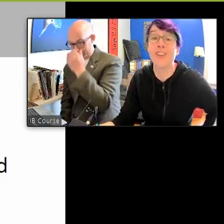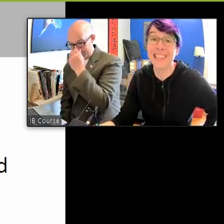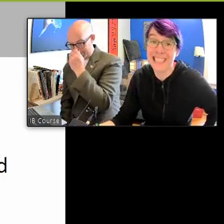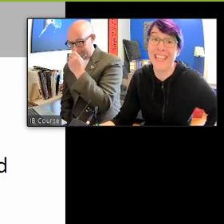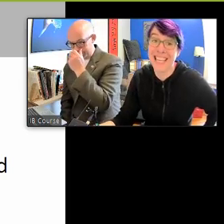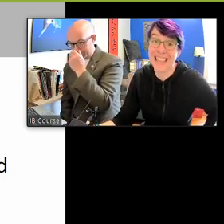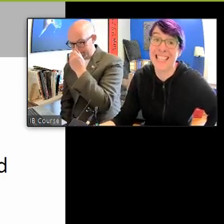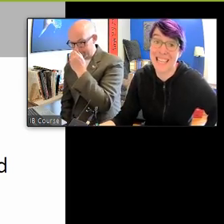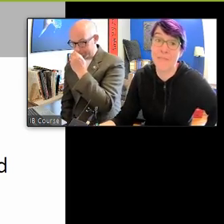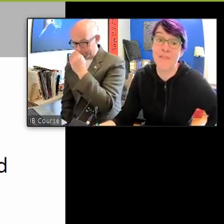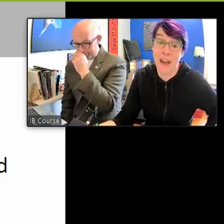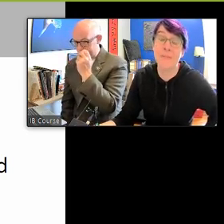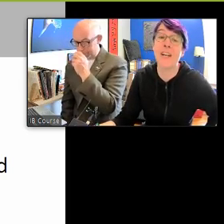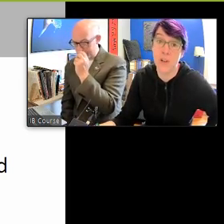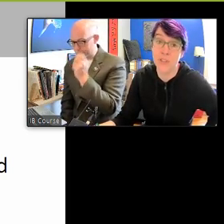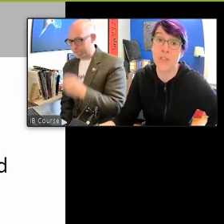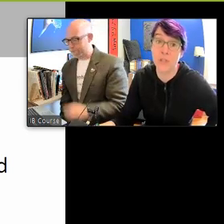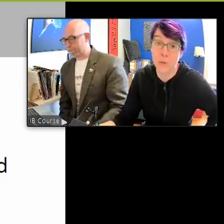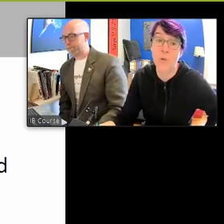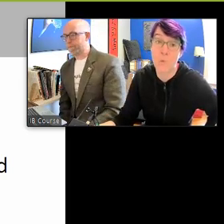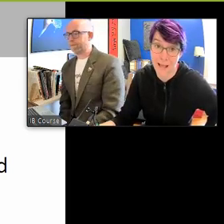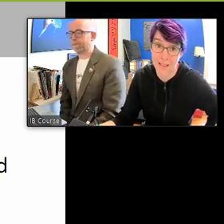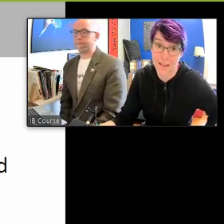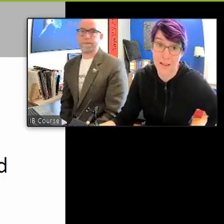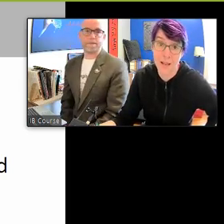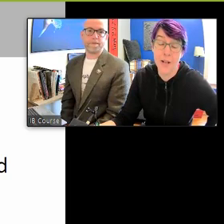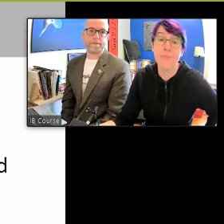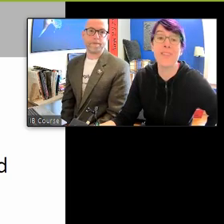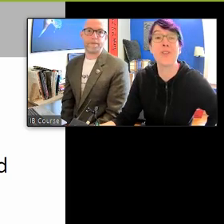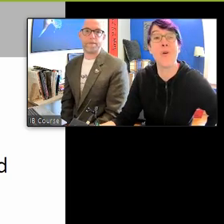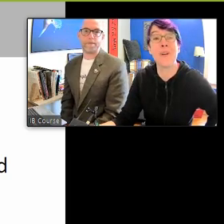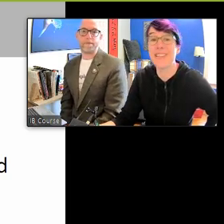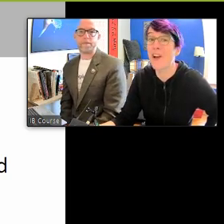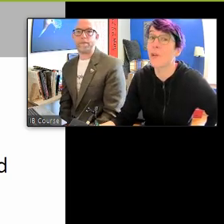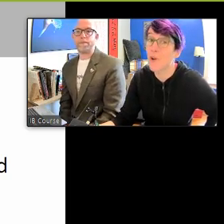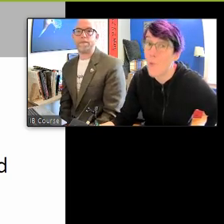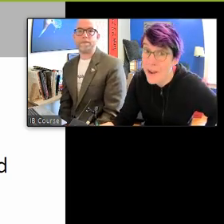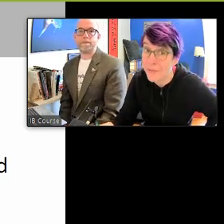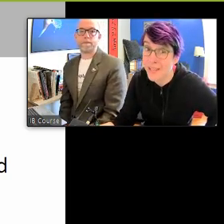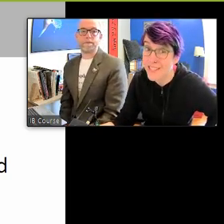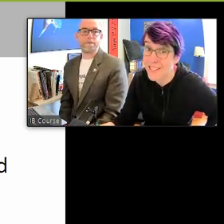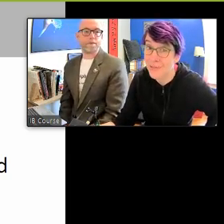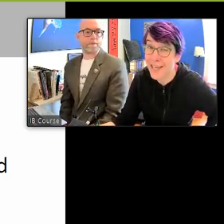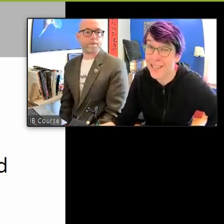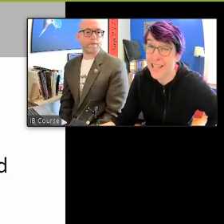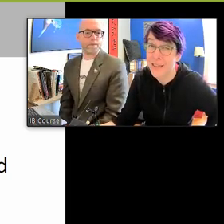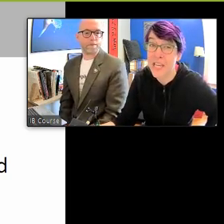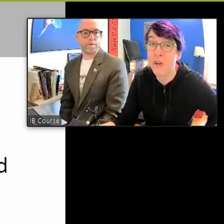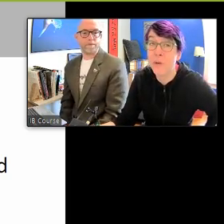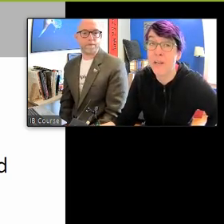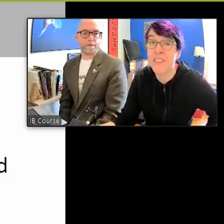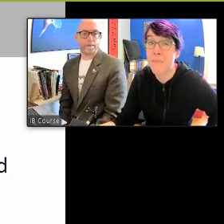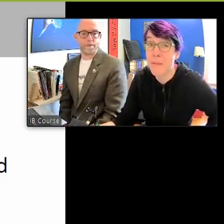feature that are living in the same environment, also doing well. So it's not a requirement, right? Like